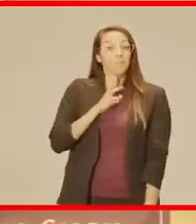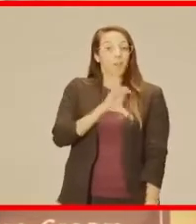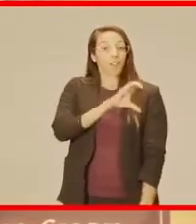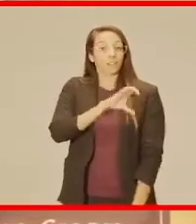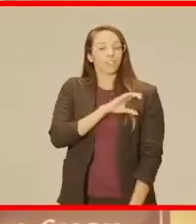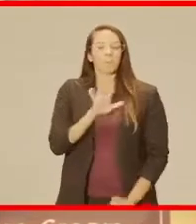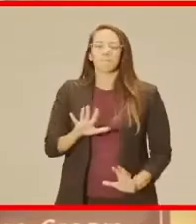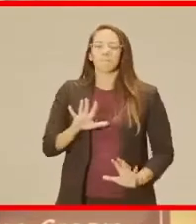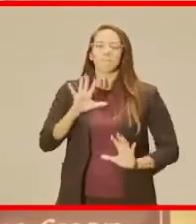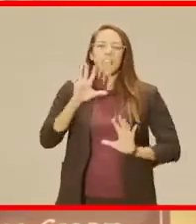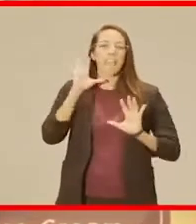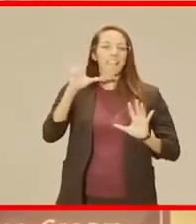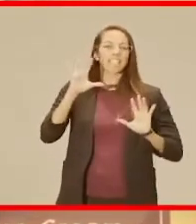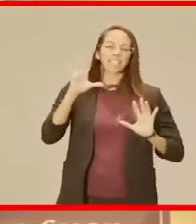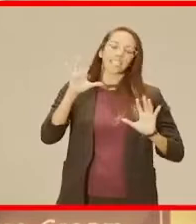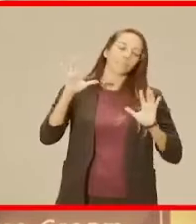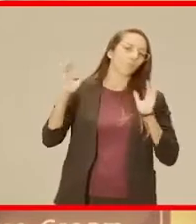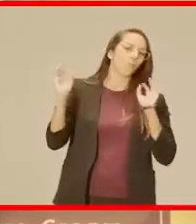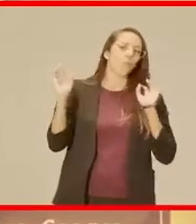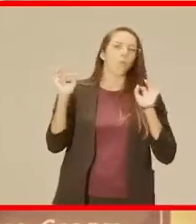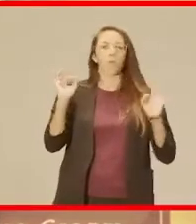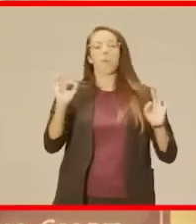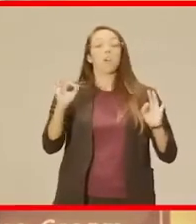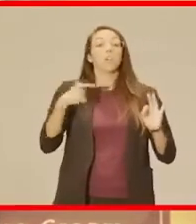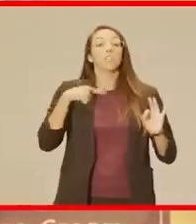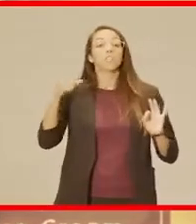She fights villains,